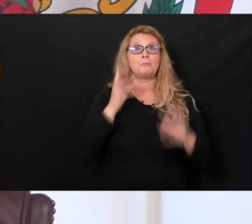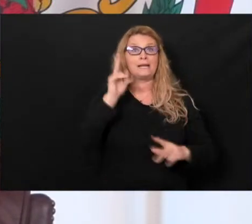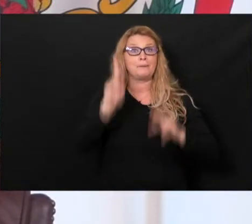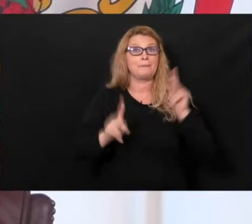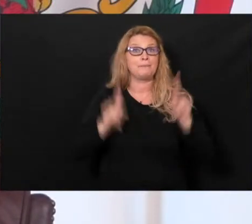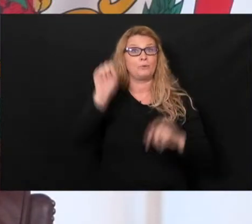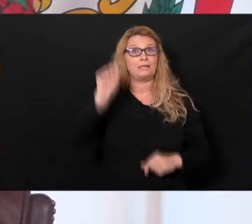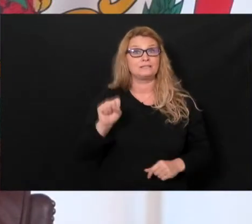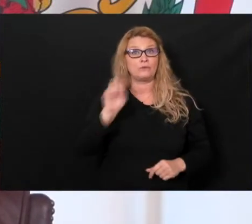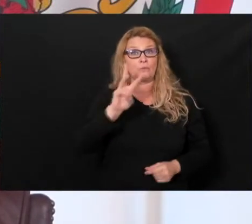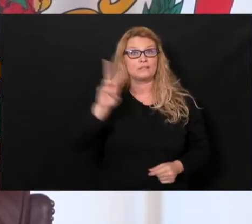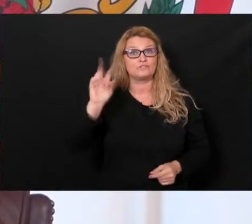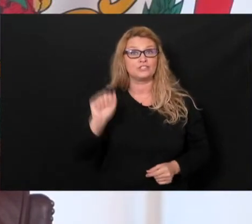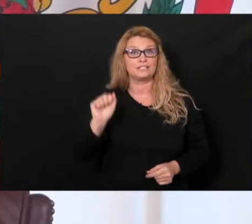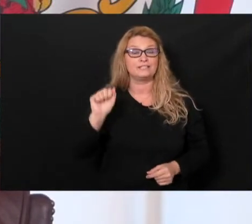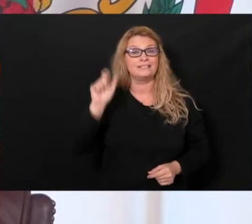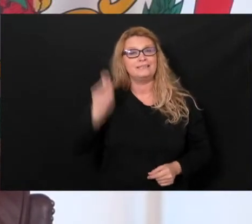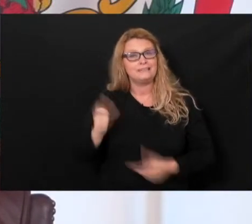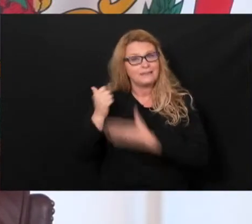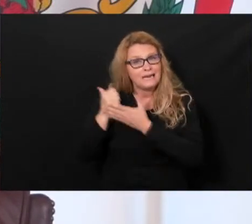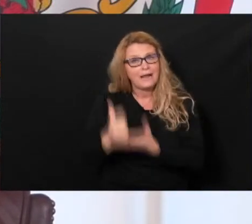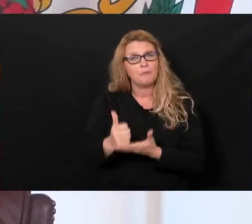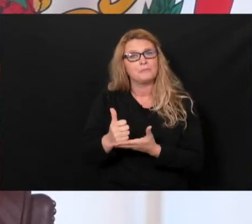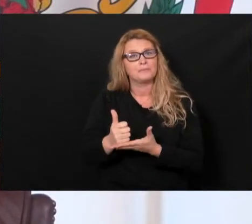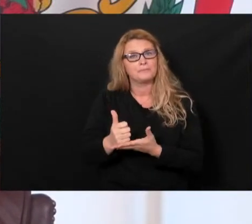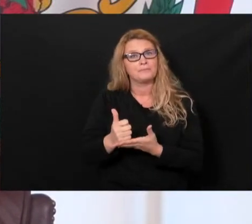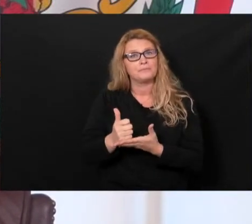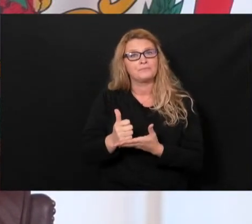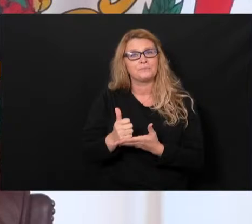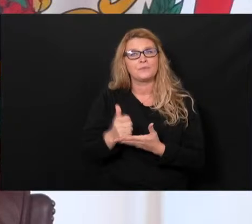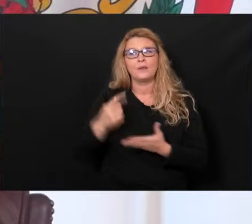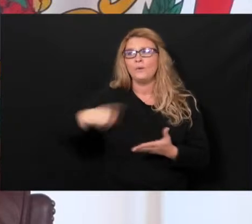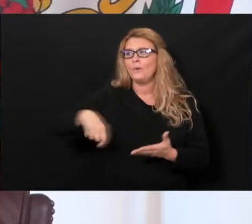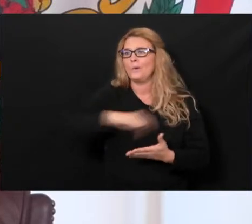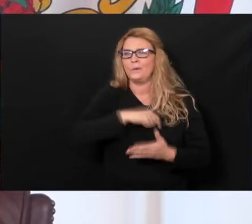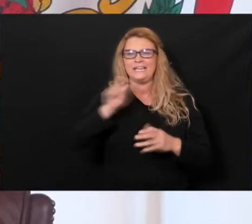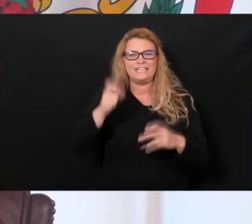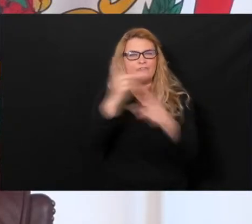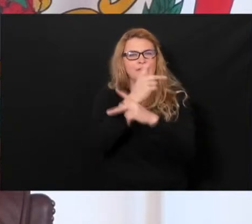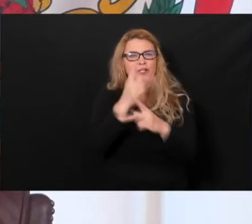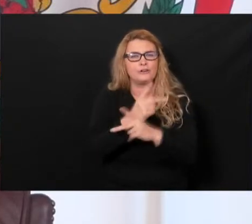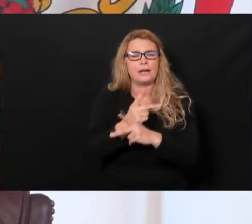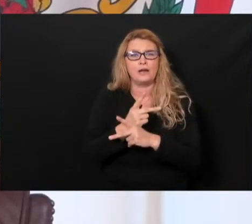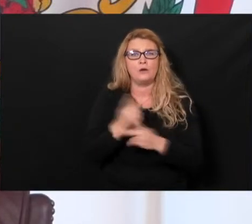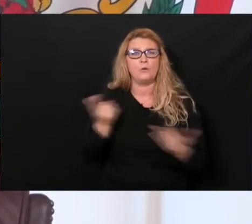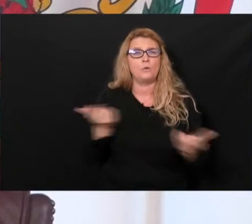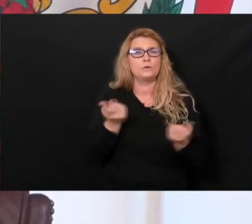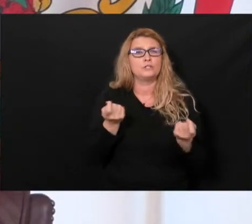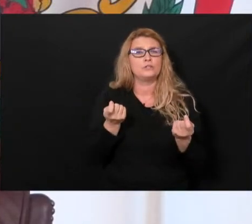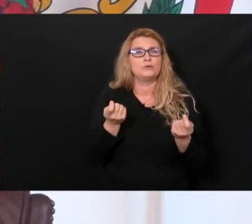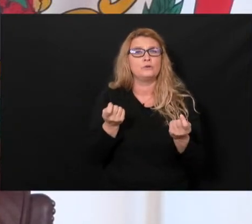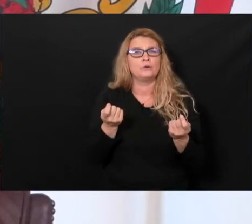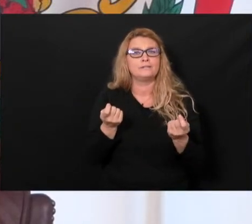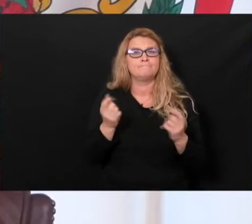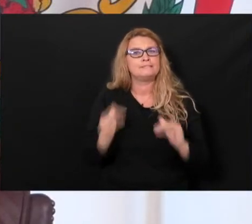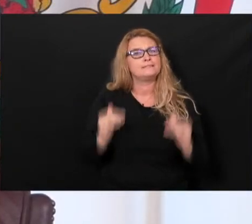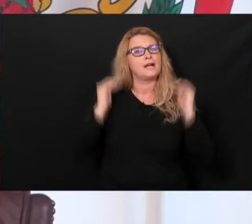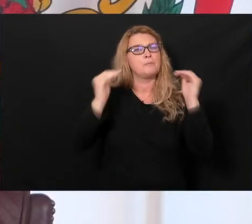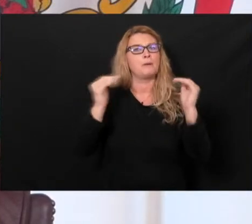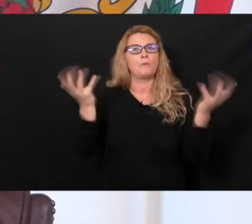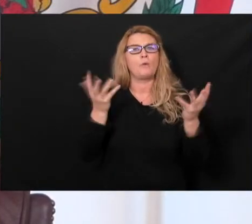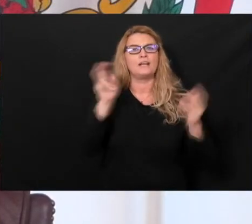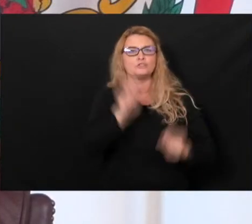hurting, and we need to try to find any and every way we possibly can to amp up tourism, to amp